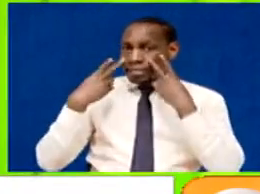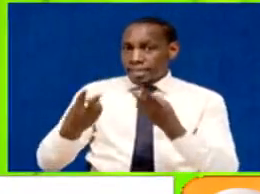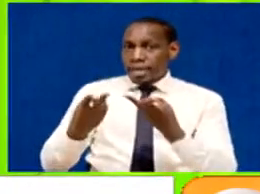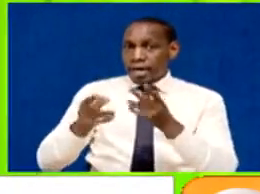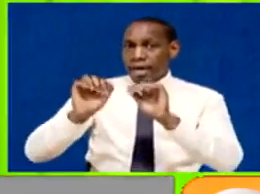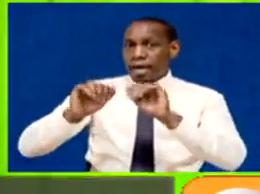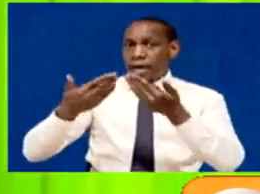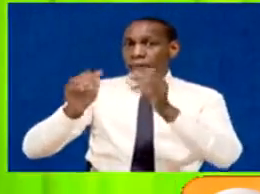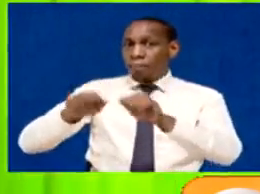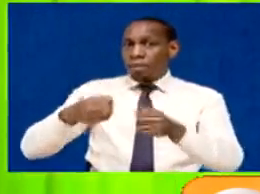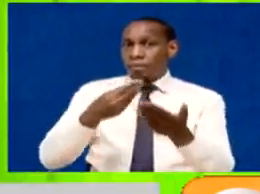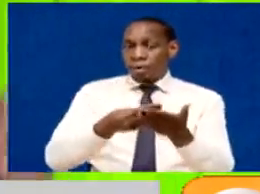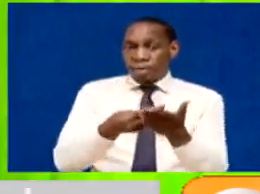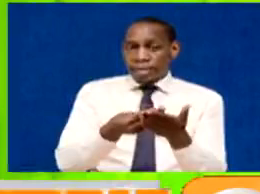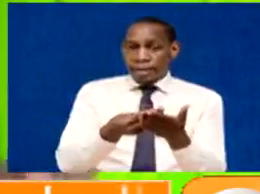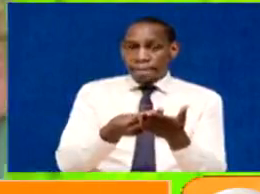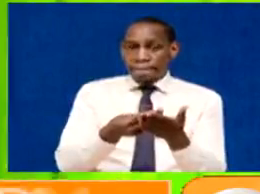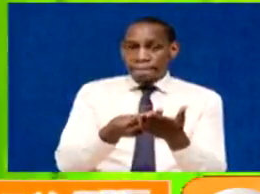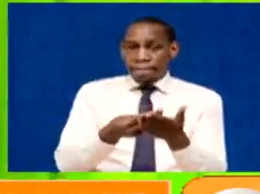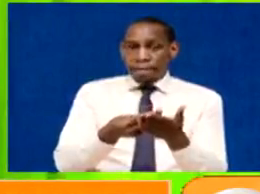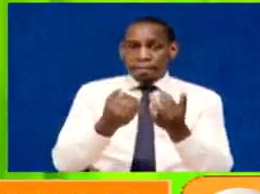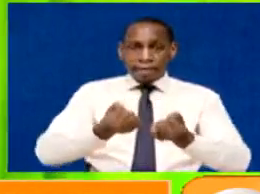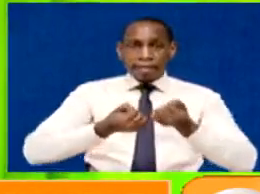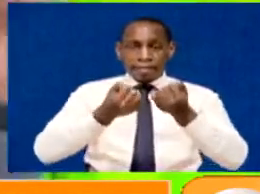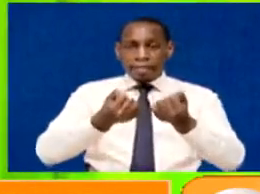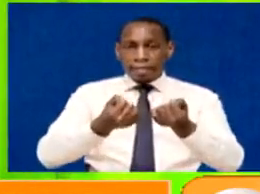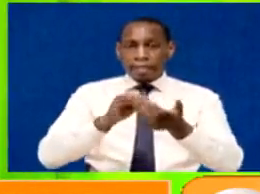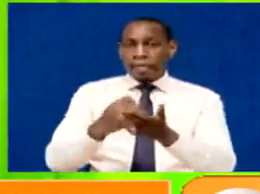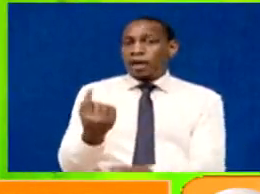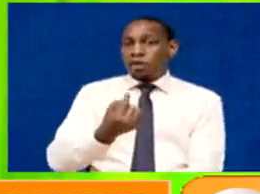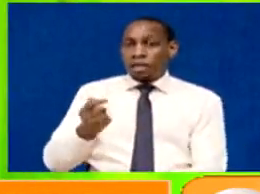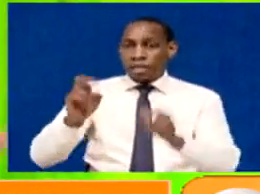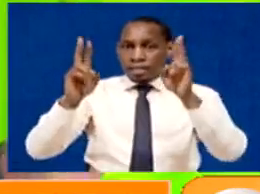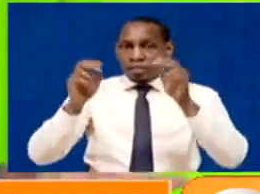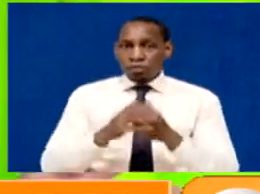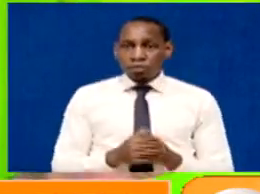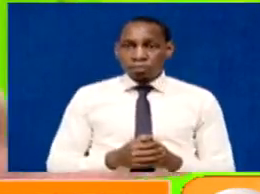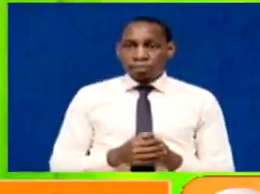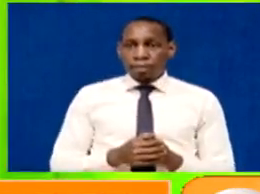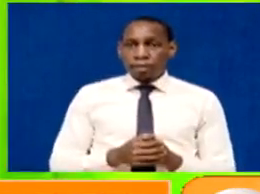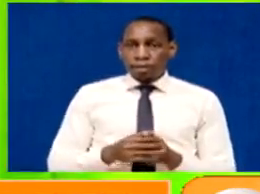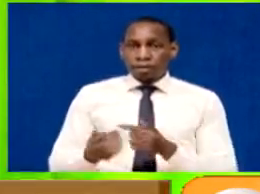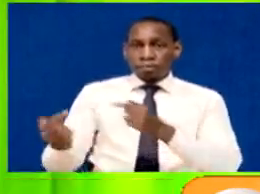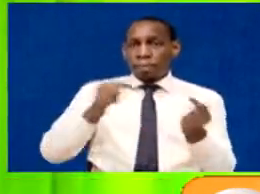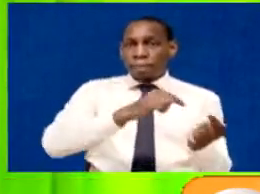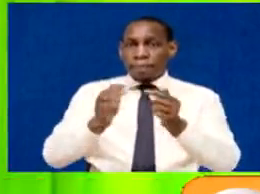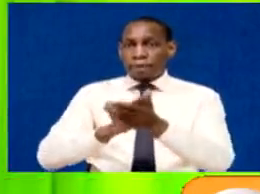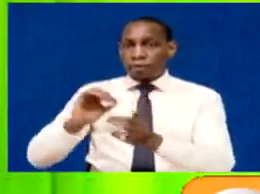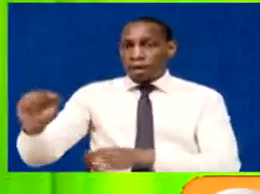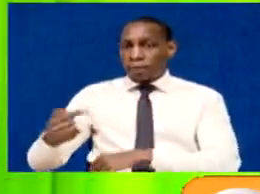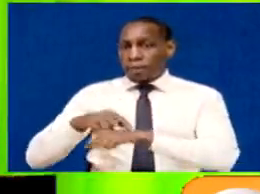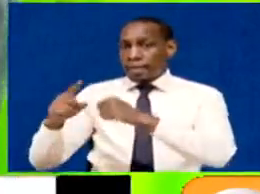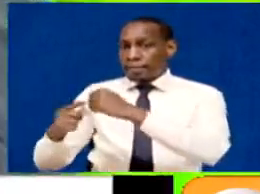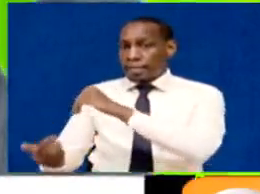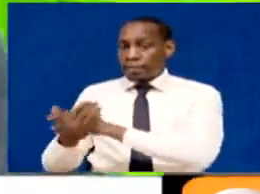be financially independent and stable, because that is the only thing. That is the only thing tunangangania hapa, tunamuka saa